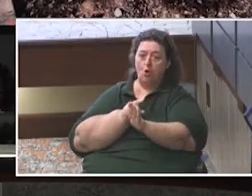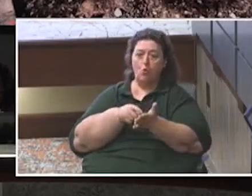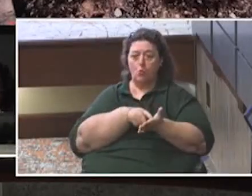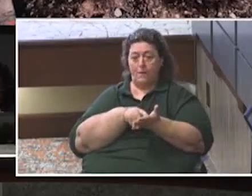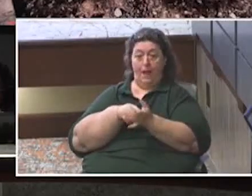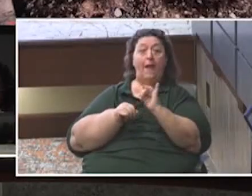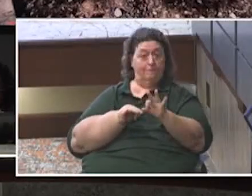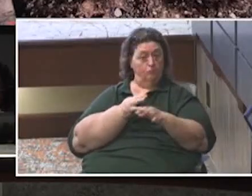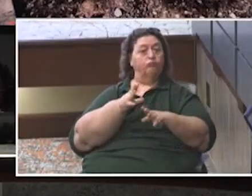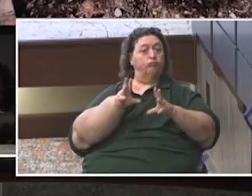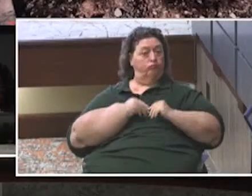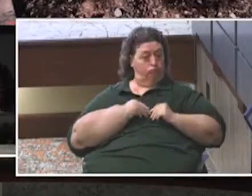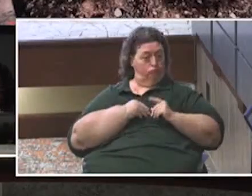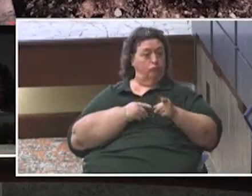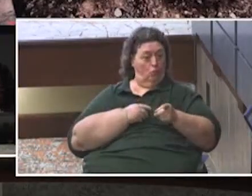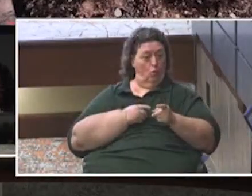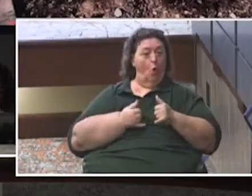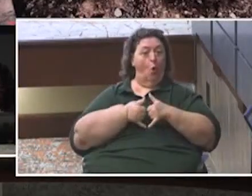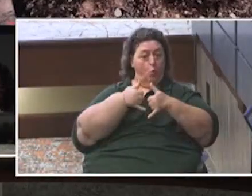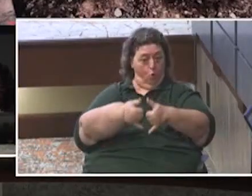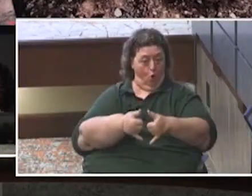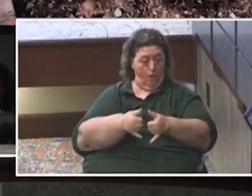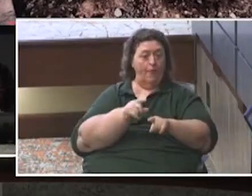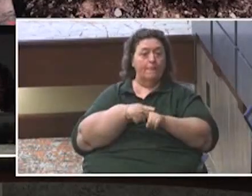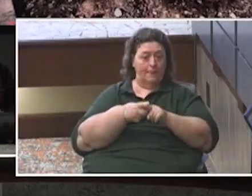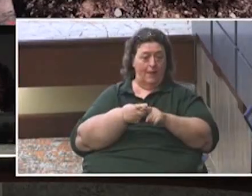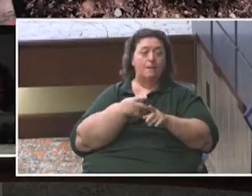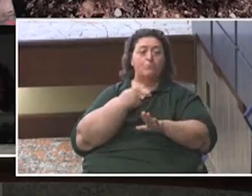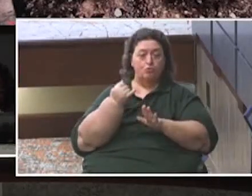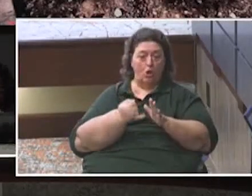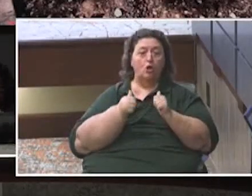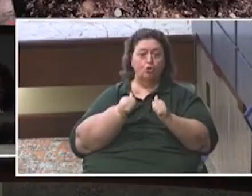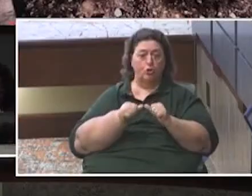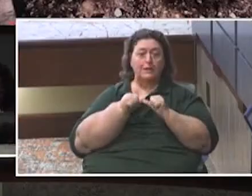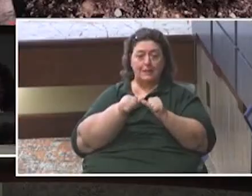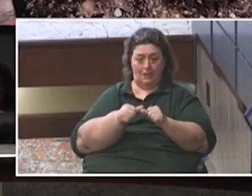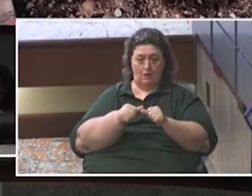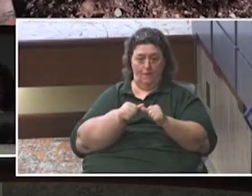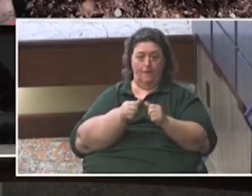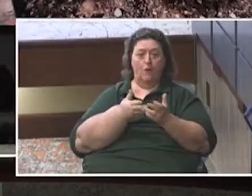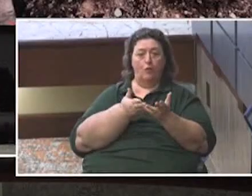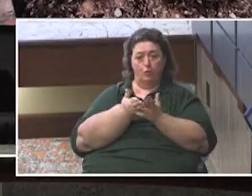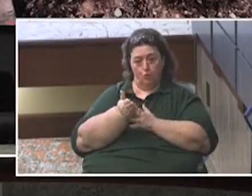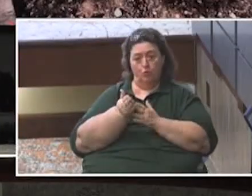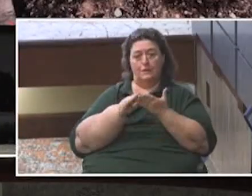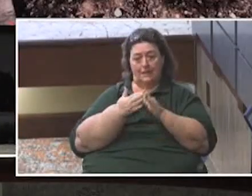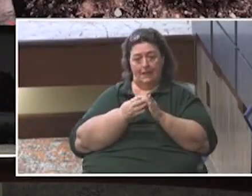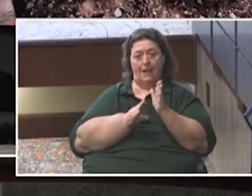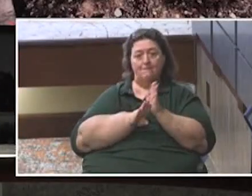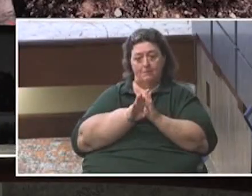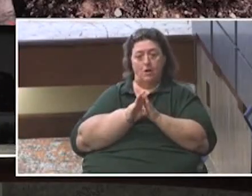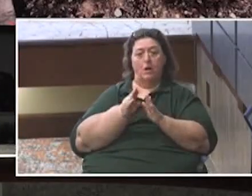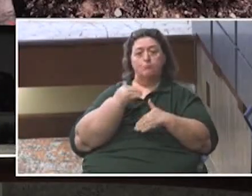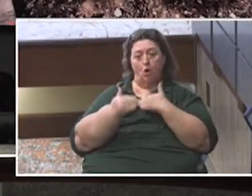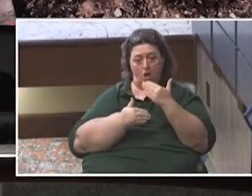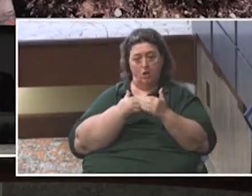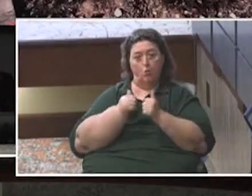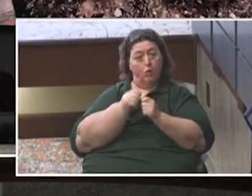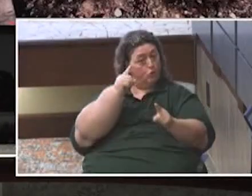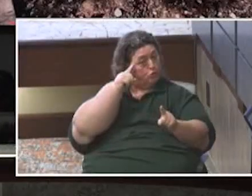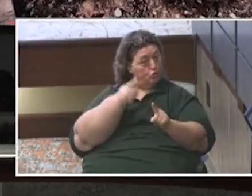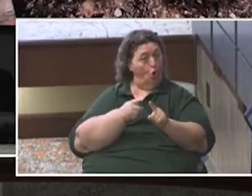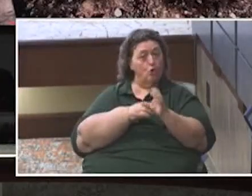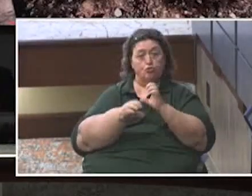they do receive awards, then that project could continue through the city's development process, with the goal of